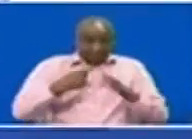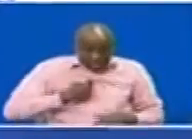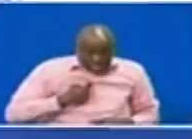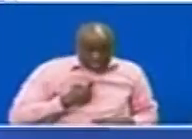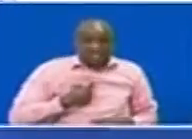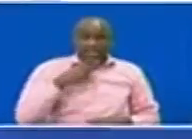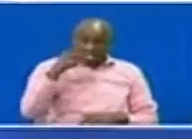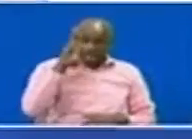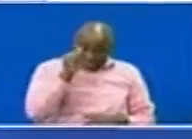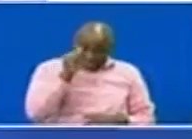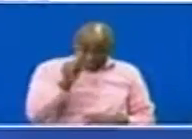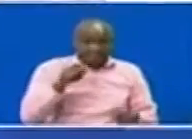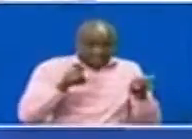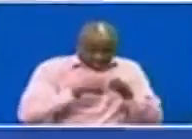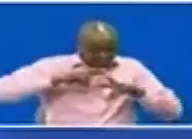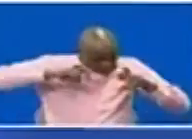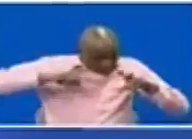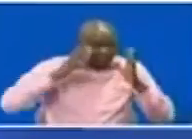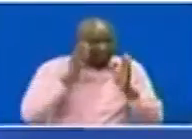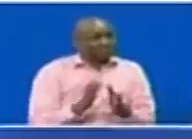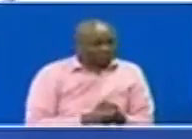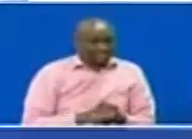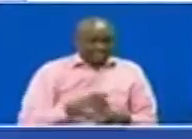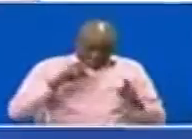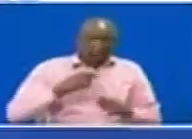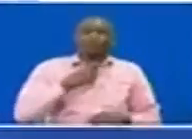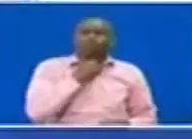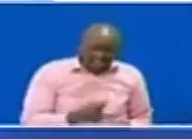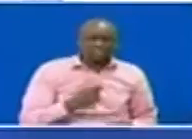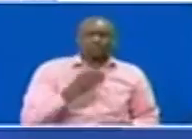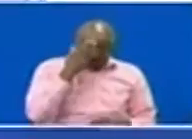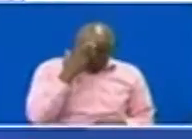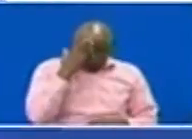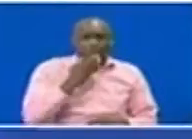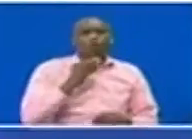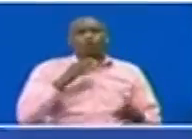way the KRA does an in-depth on a person, mm-hmm. tell you we want to do